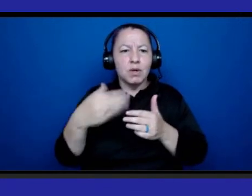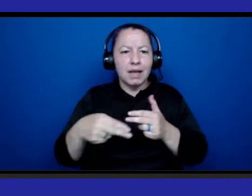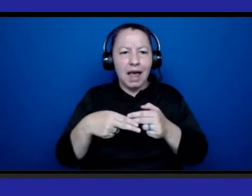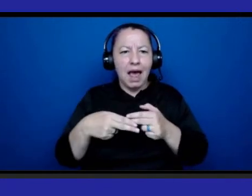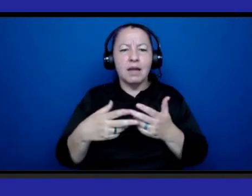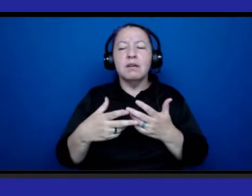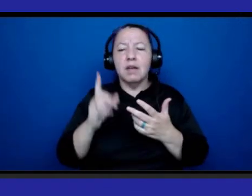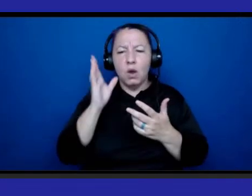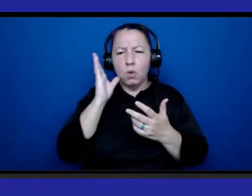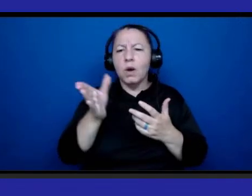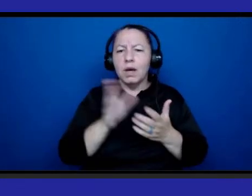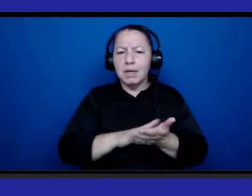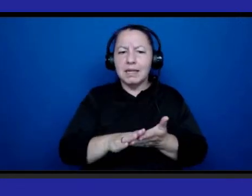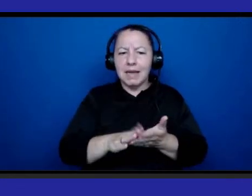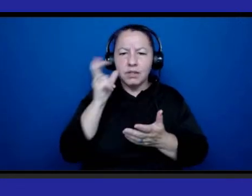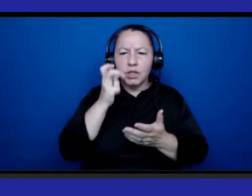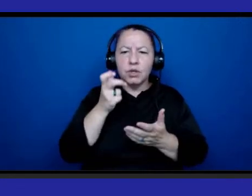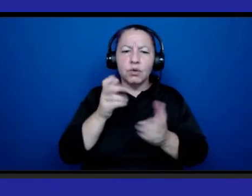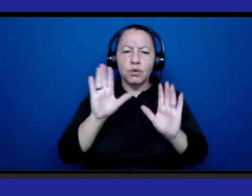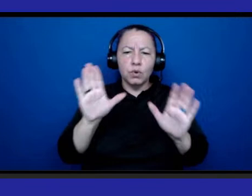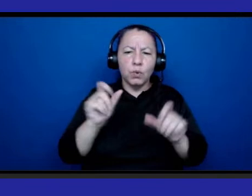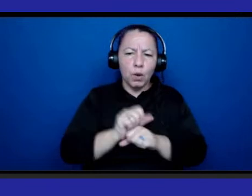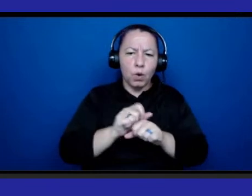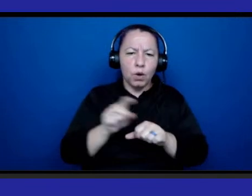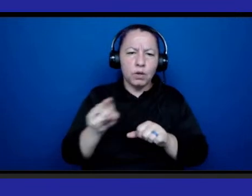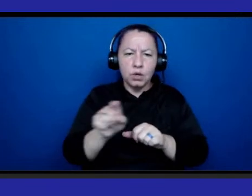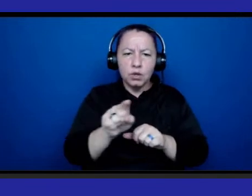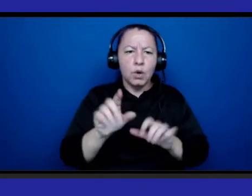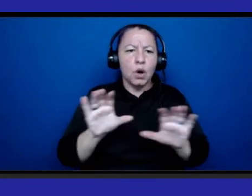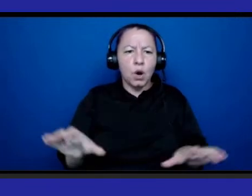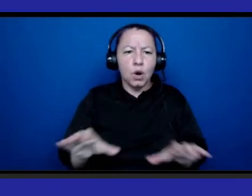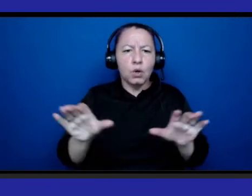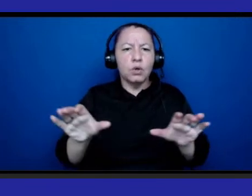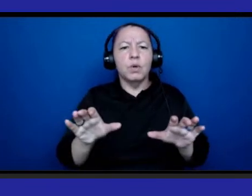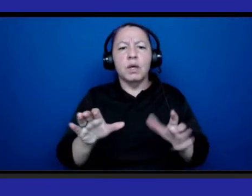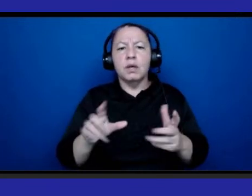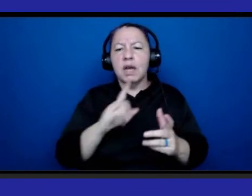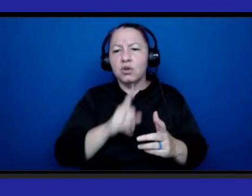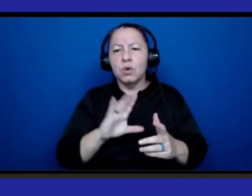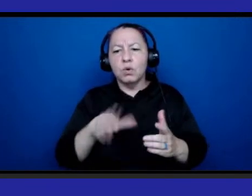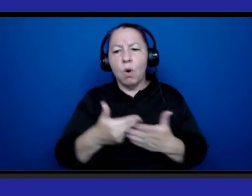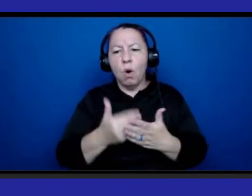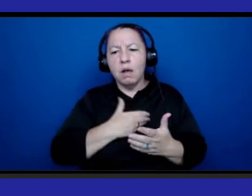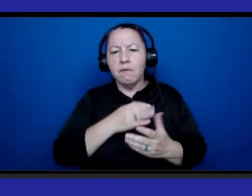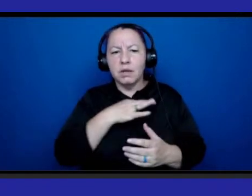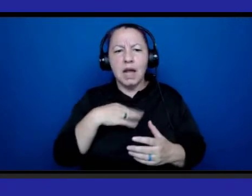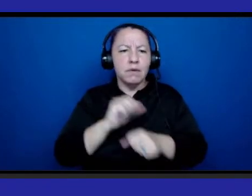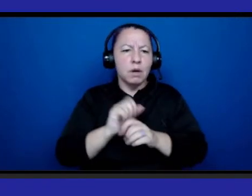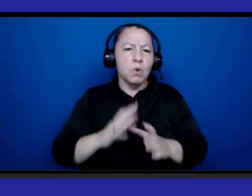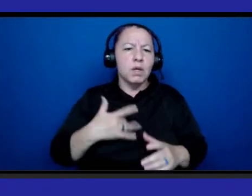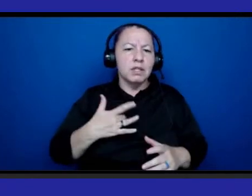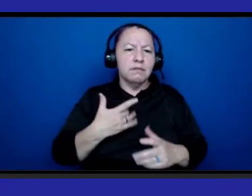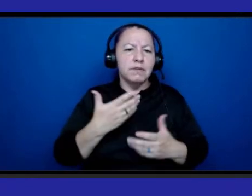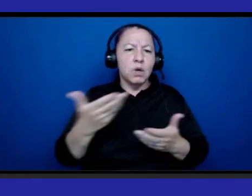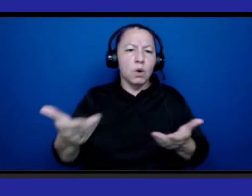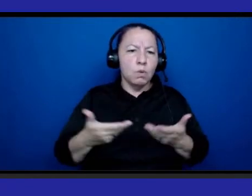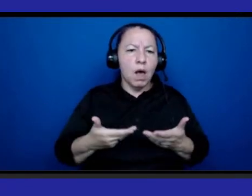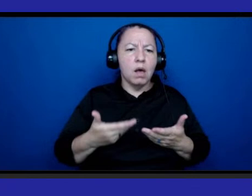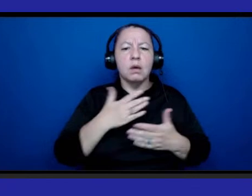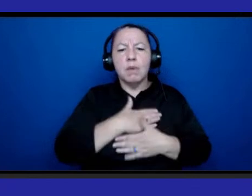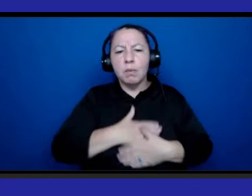in ensuring that all our staff and employees feel welcome, appreciated, and